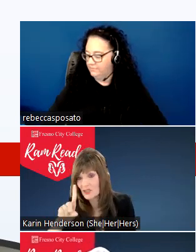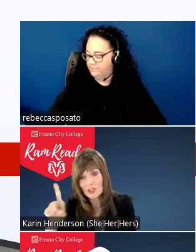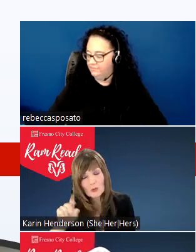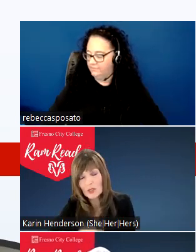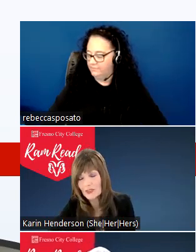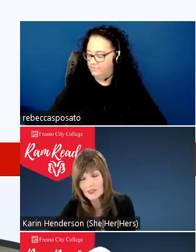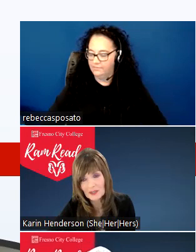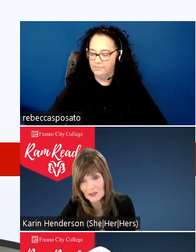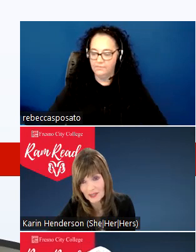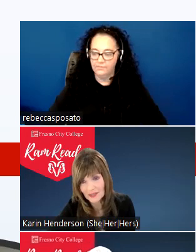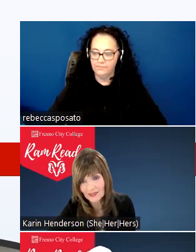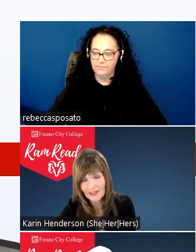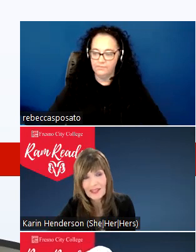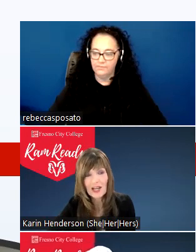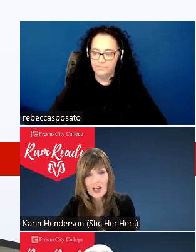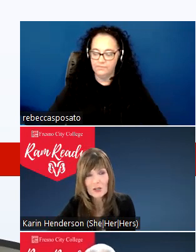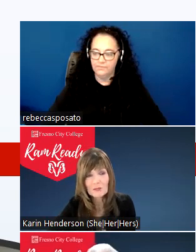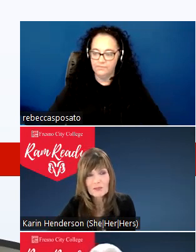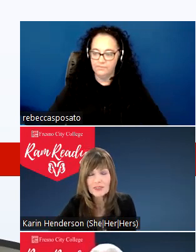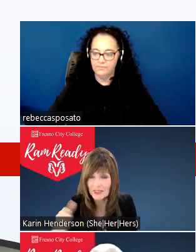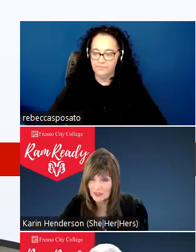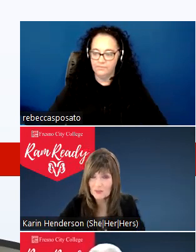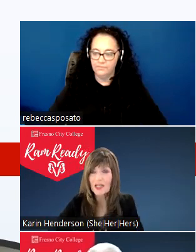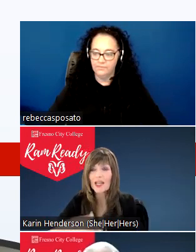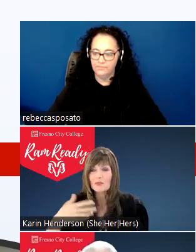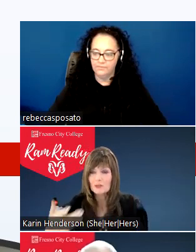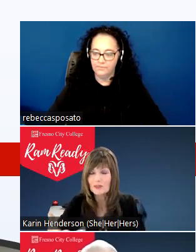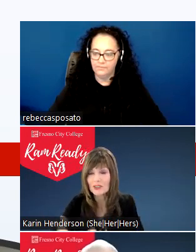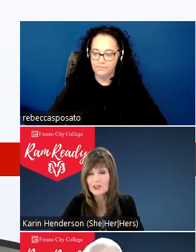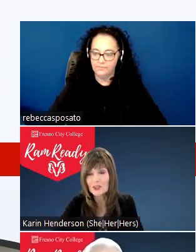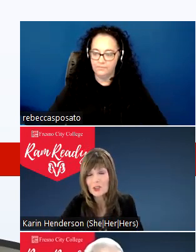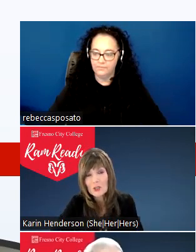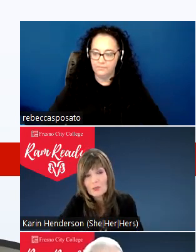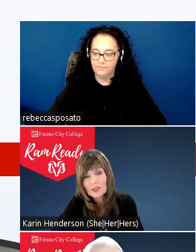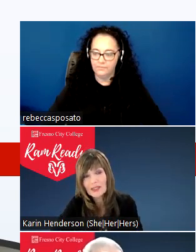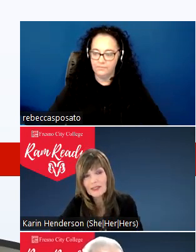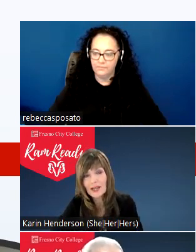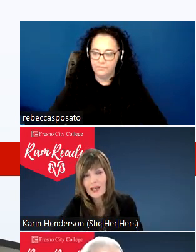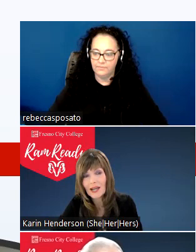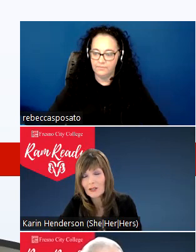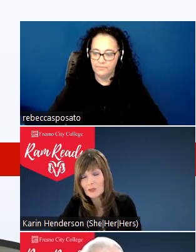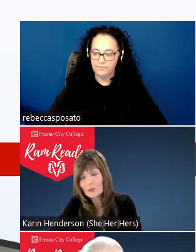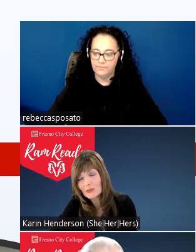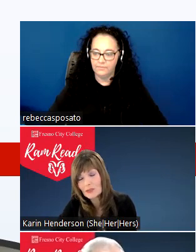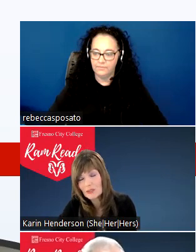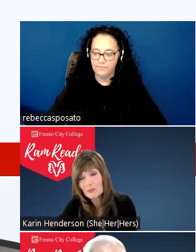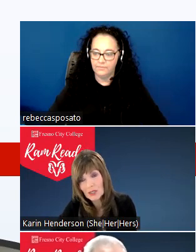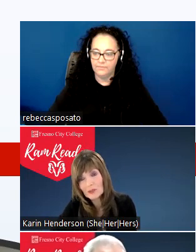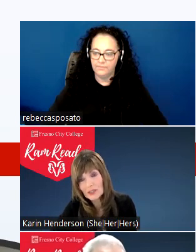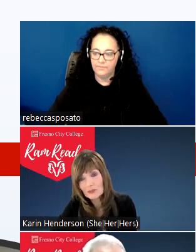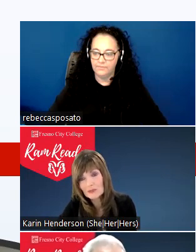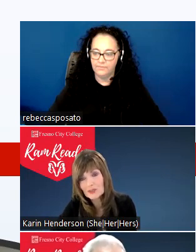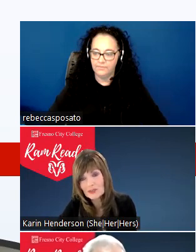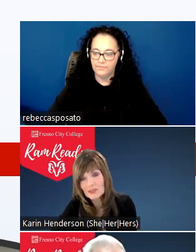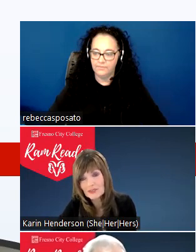assessments, it's not a one and done thing. It takes some time and reflection. But again, the feedback